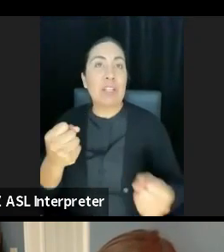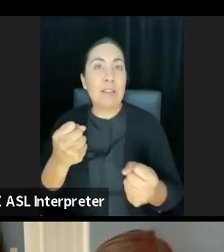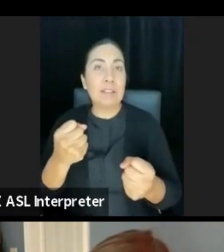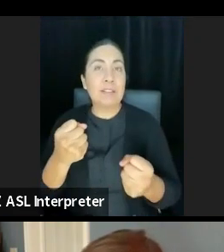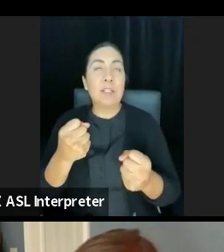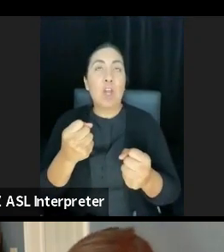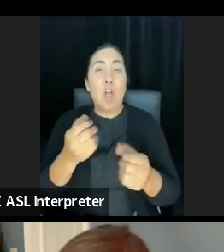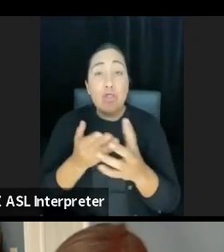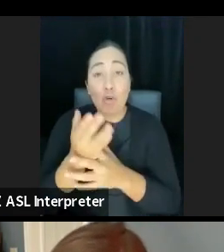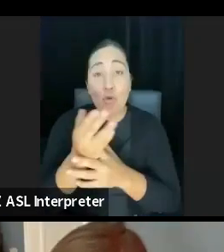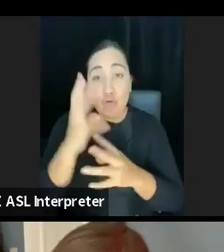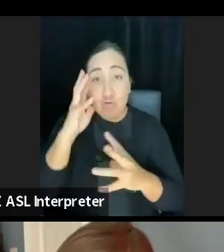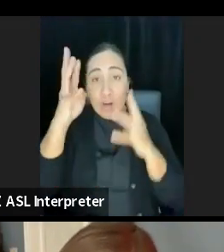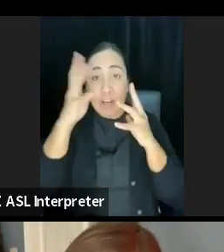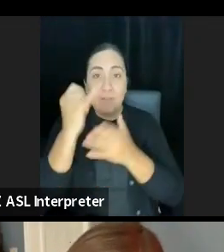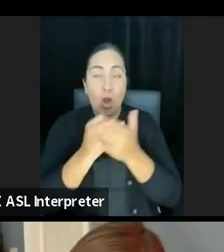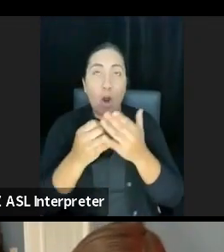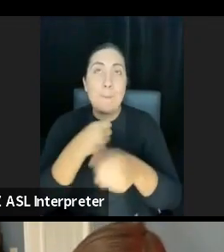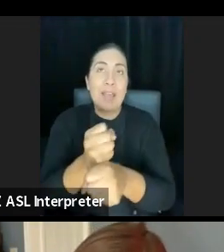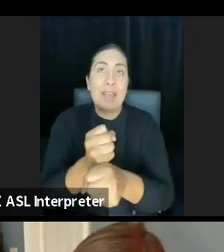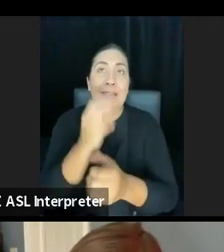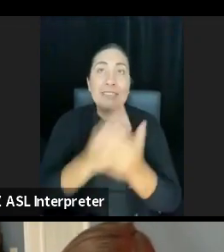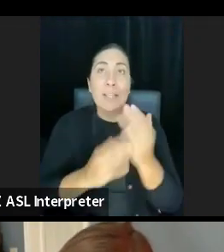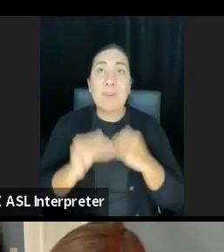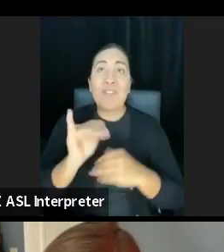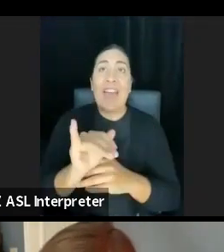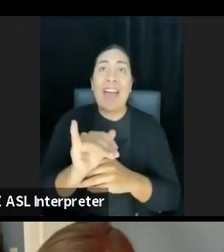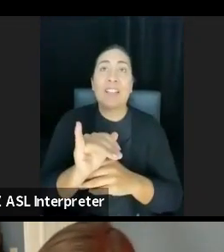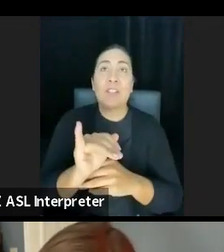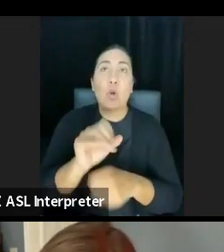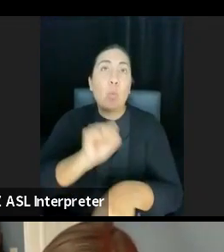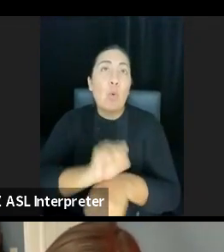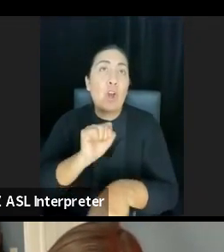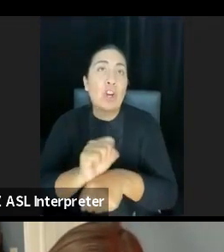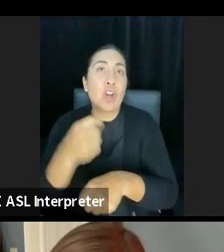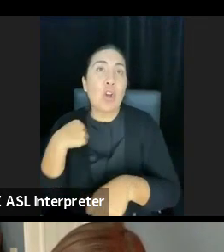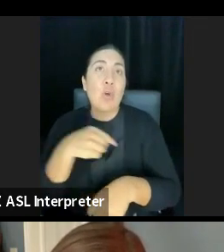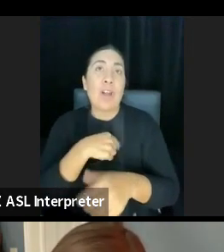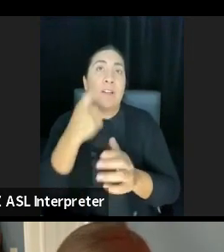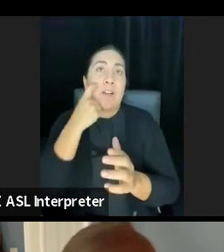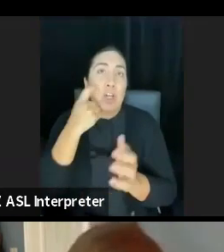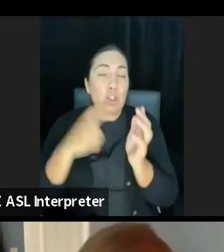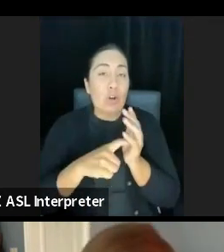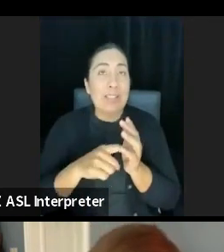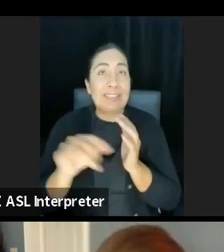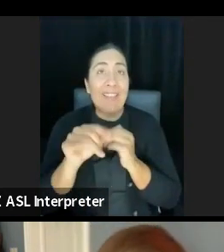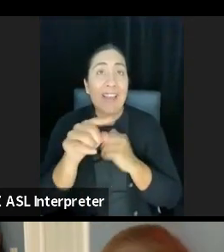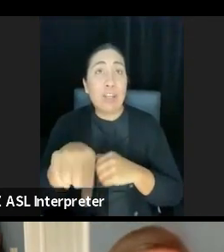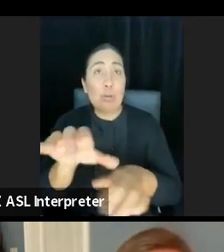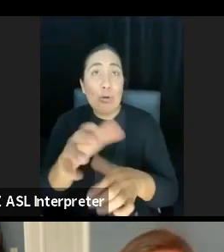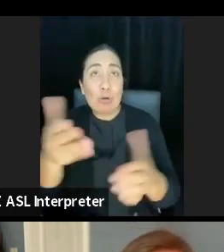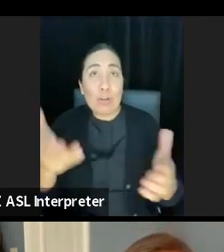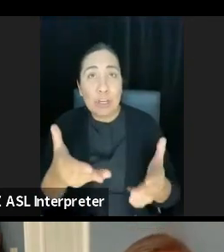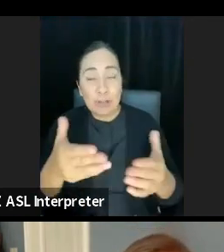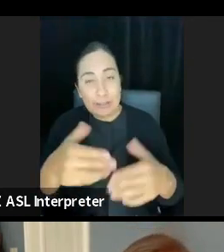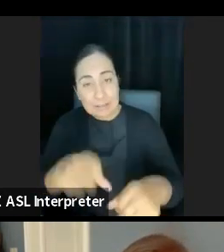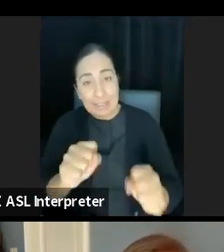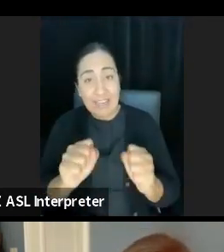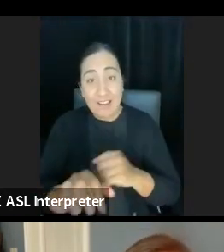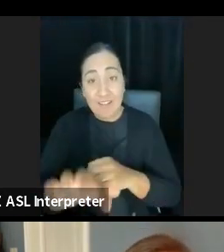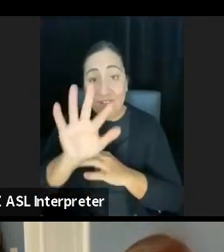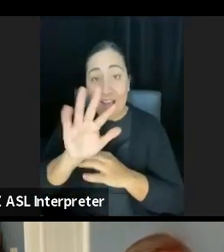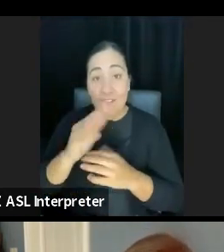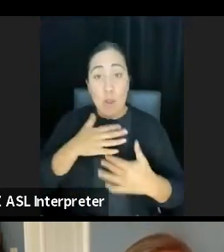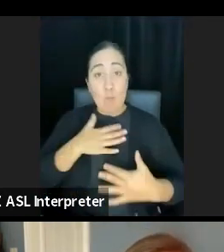that work with all my relations, we have found really, like you all do here, taking those five breaths before